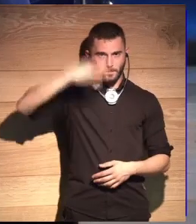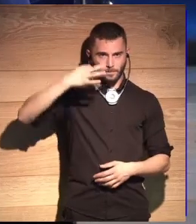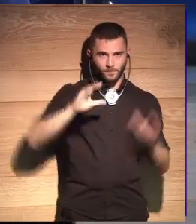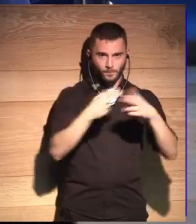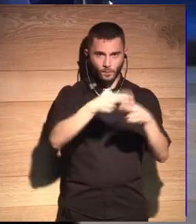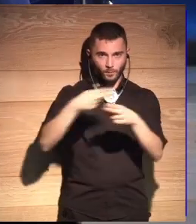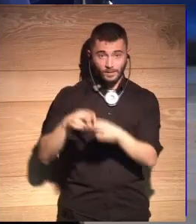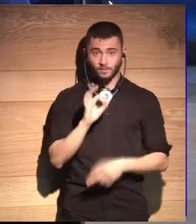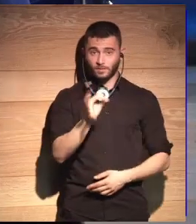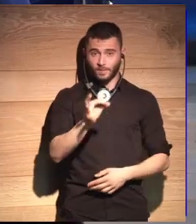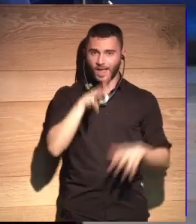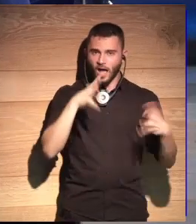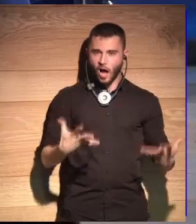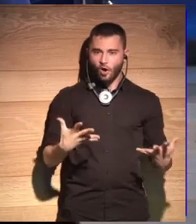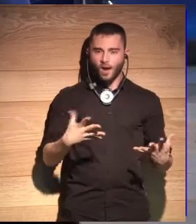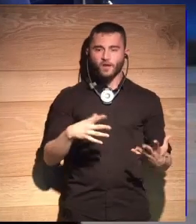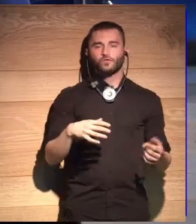being rejuvenated by